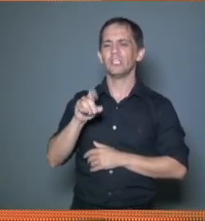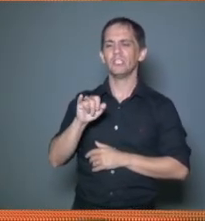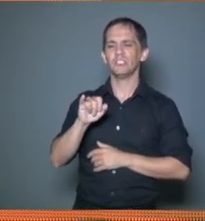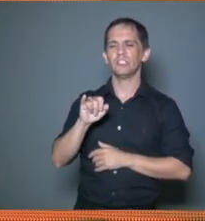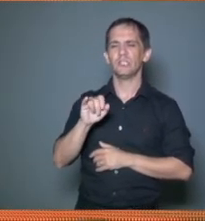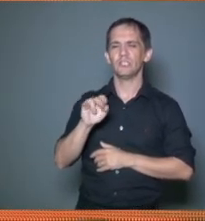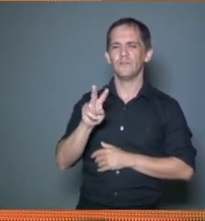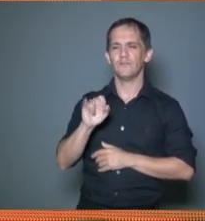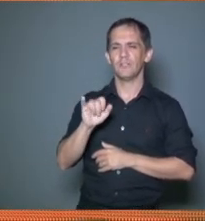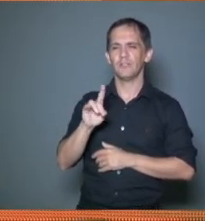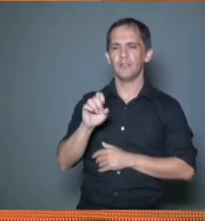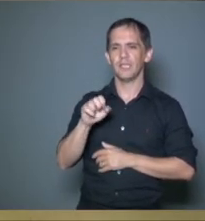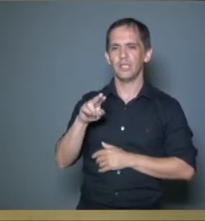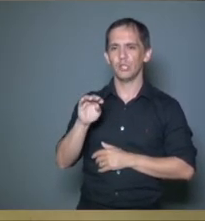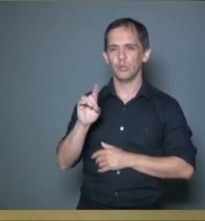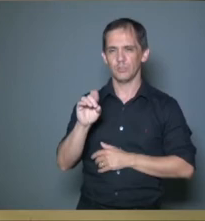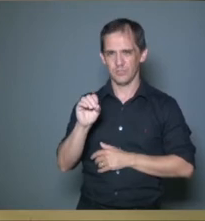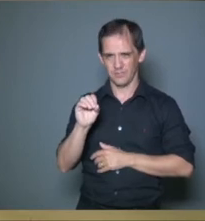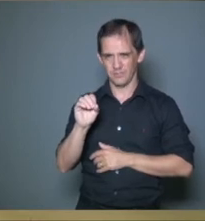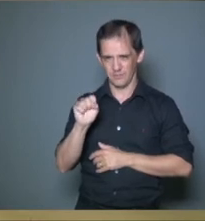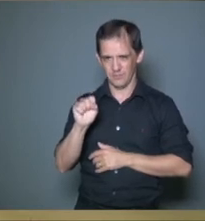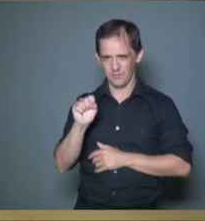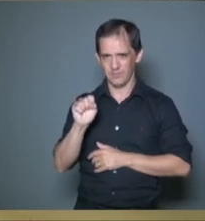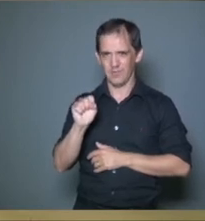Do you expect to pay additional dividends